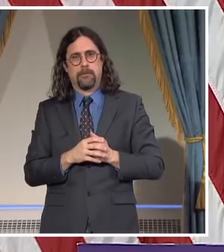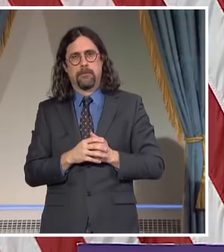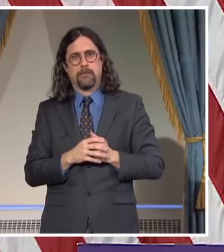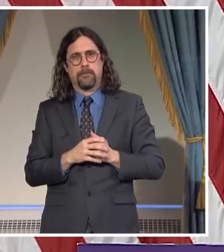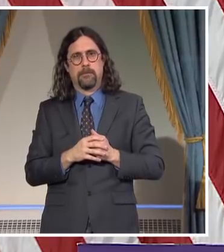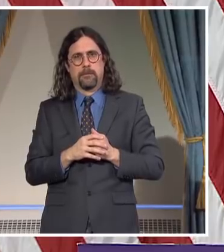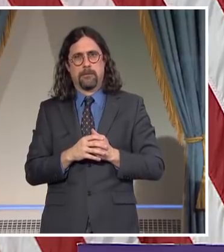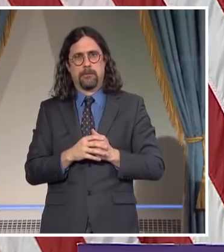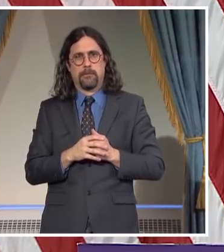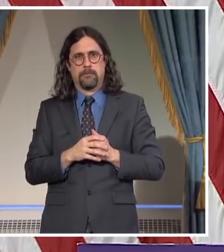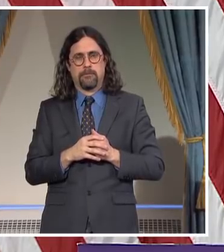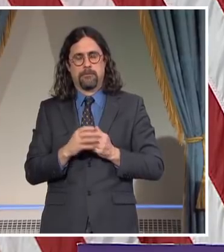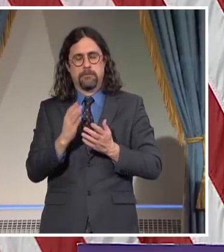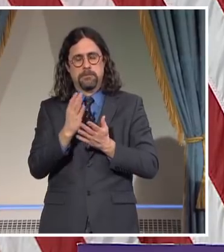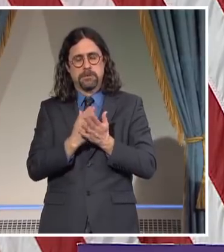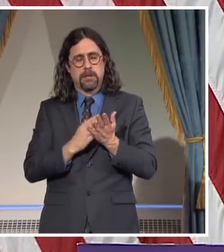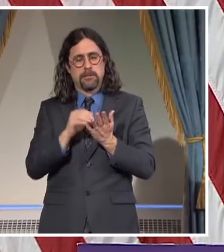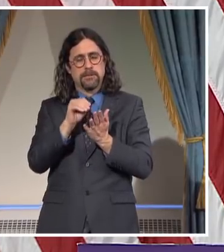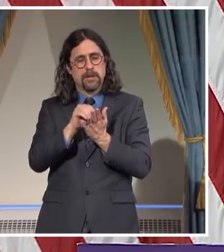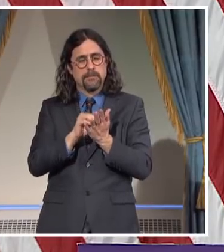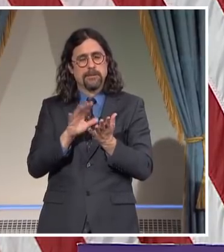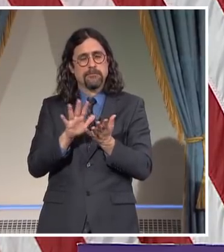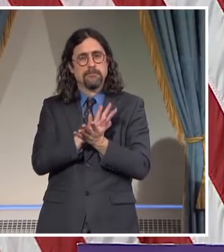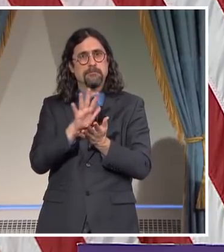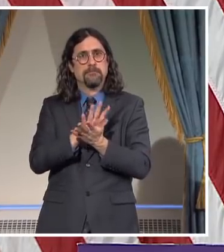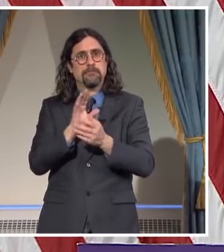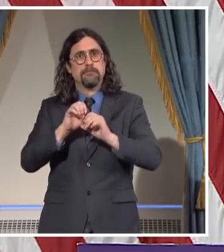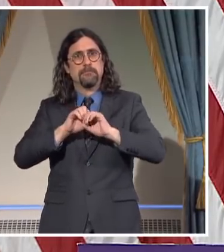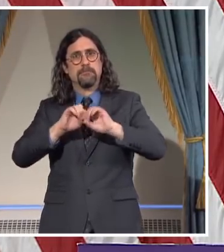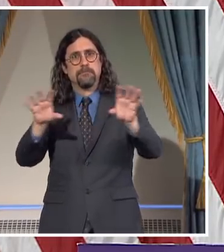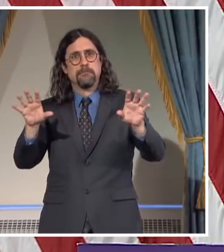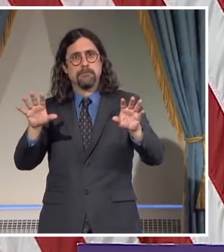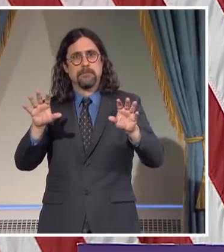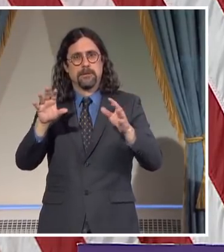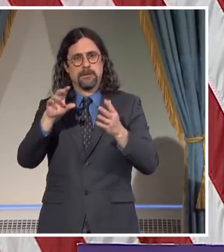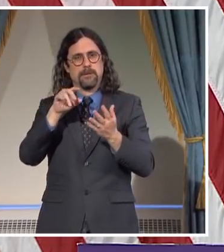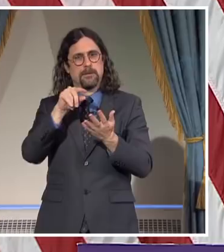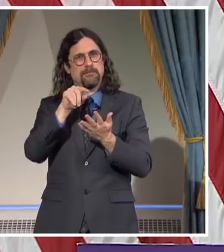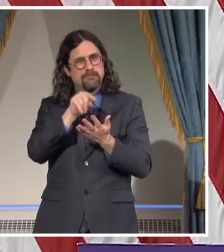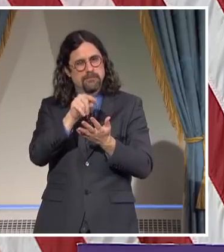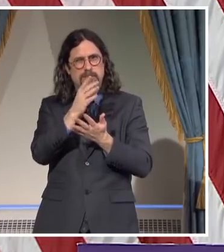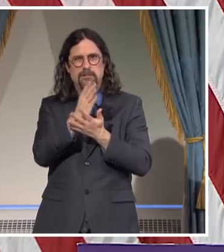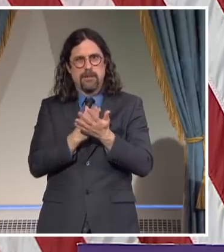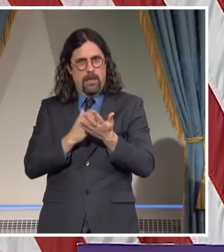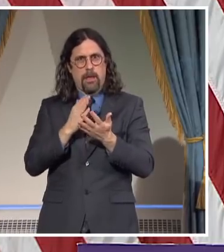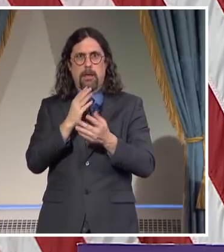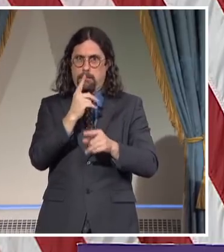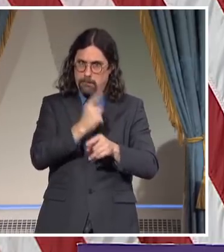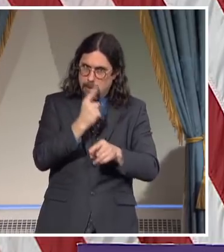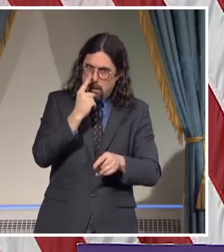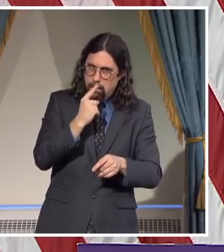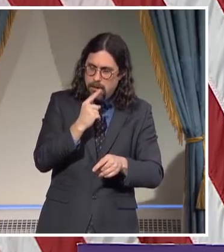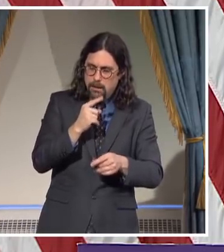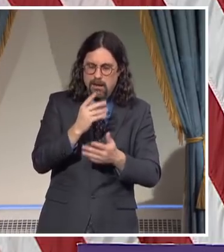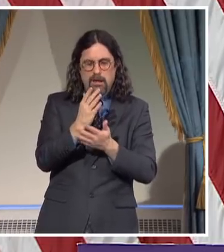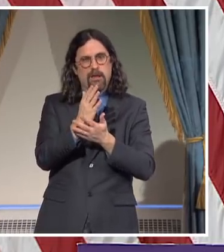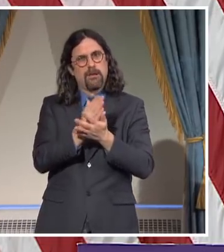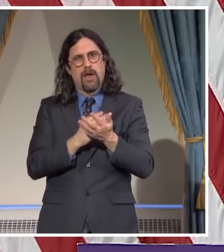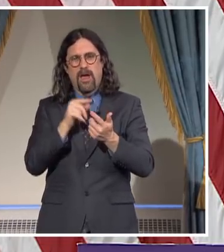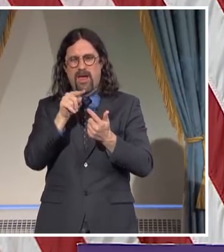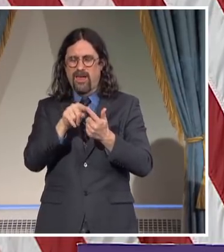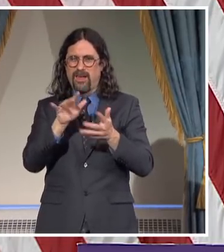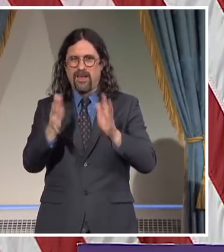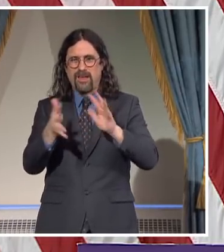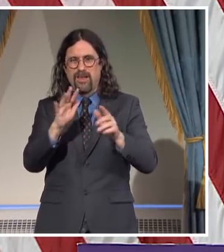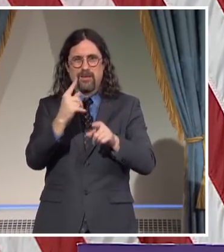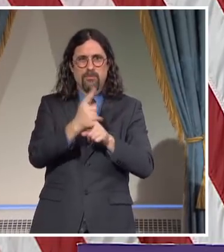I'm going to be listening very carefully for whether it's something that has been confirmed as fact or is not fact. So the facts, as